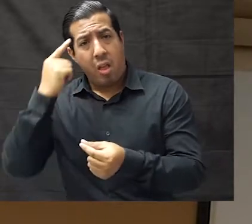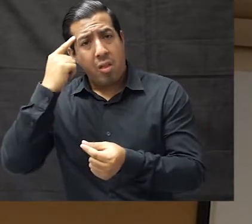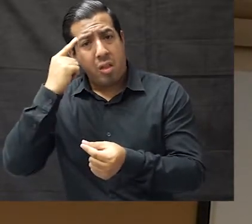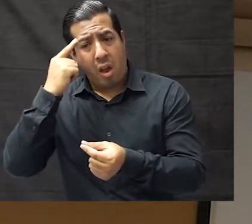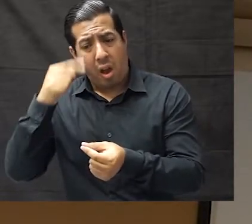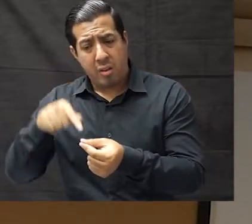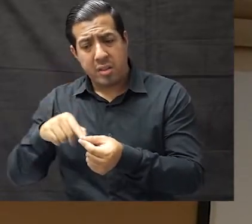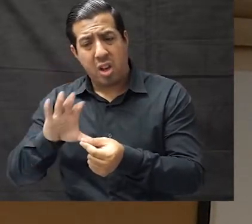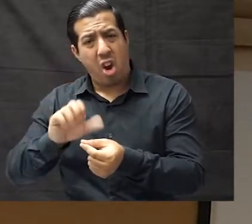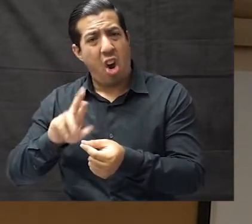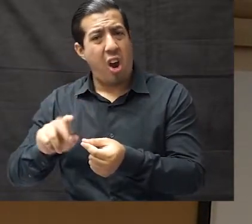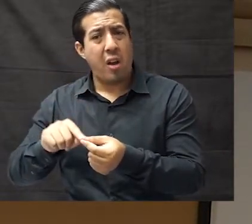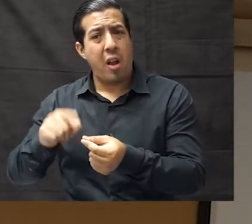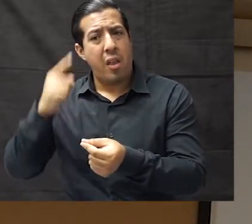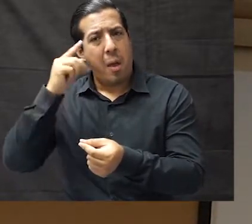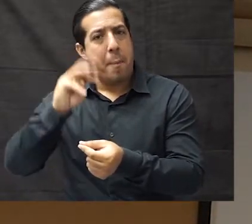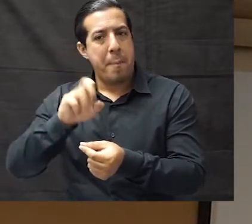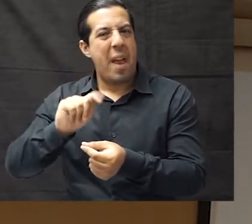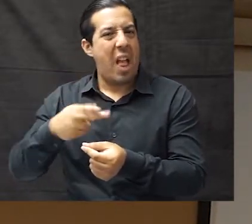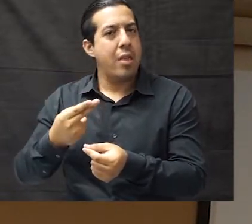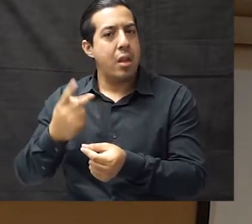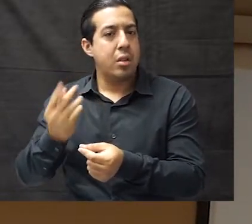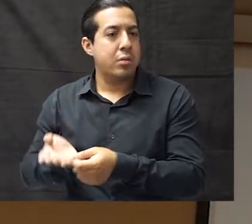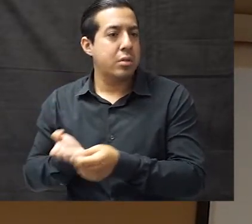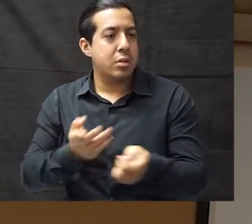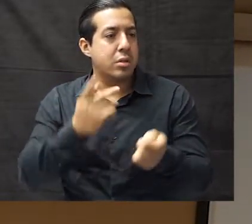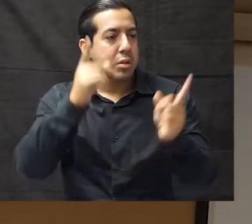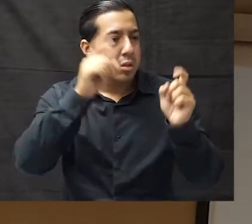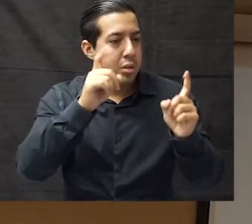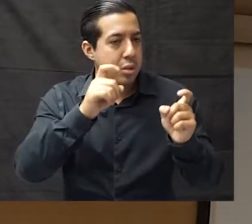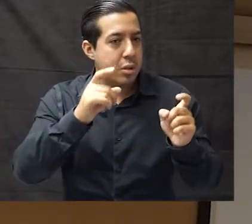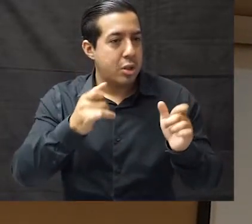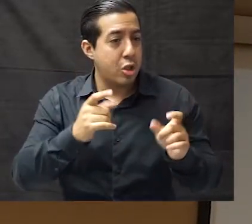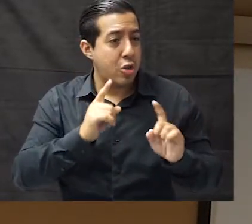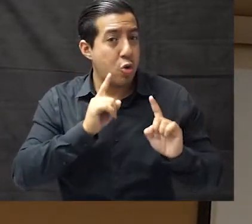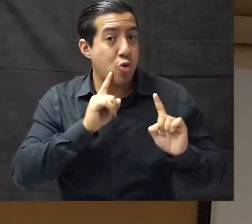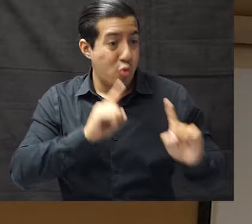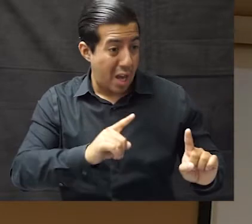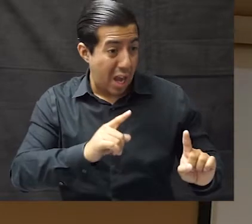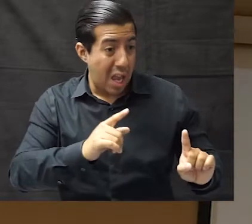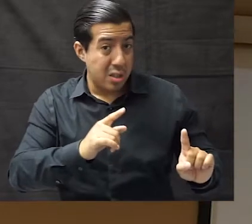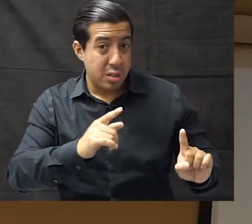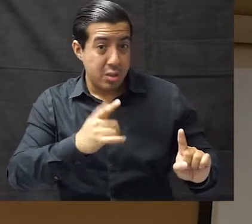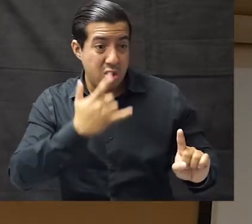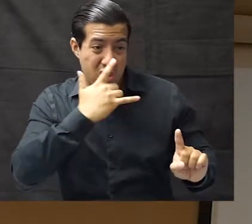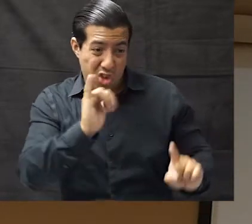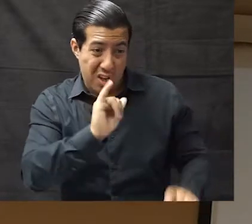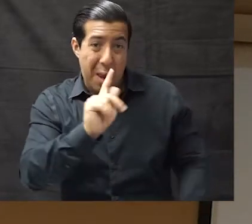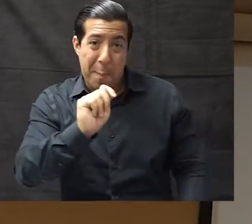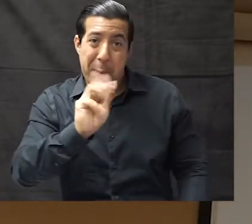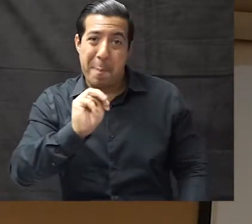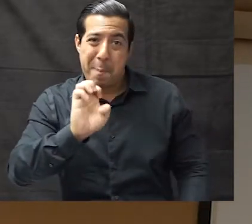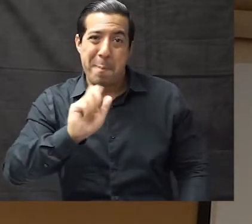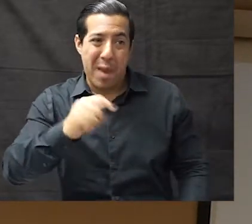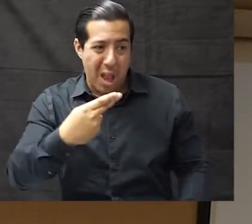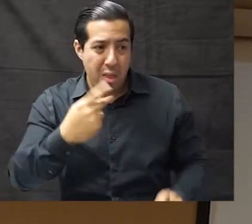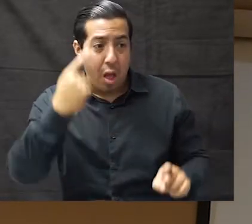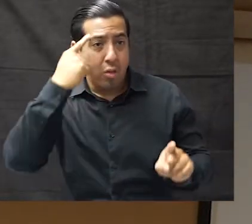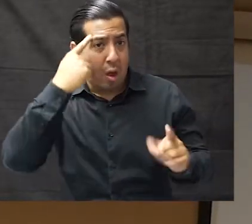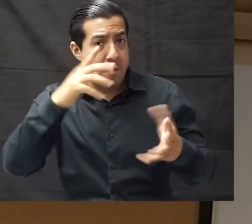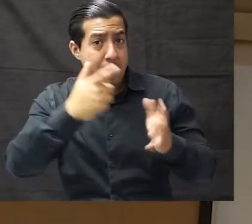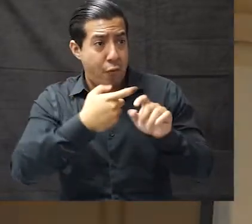testing in Houston anymore, because they get a reaction that makes them think it's a different drug than what it is. There's a hand in the back there.